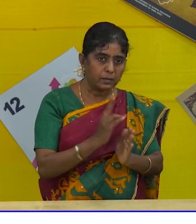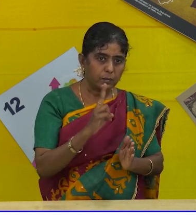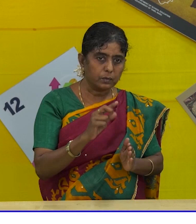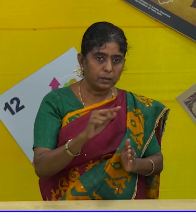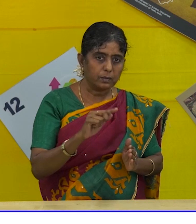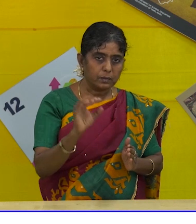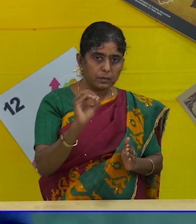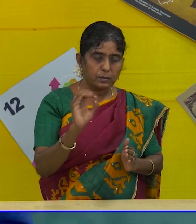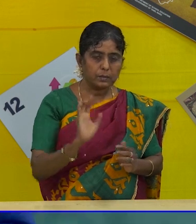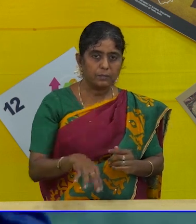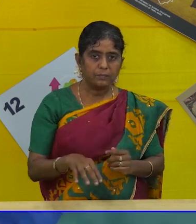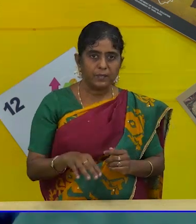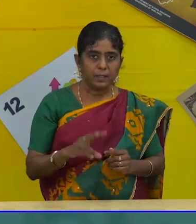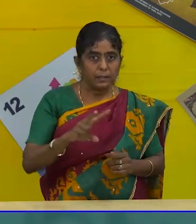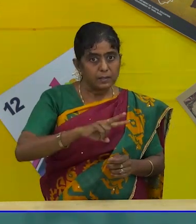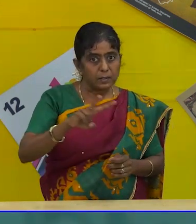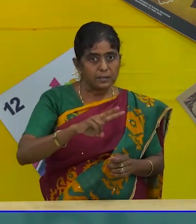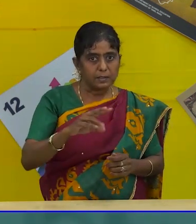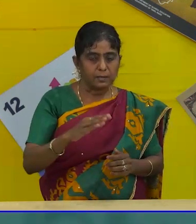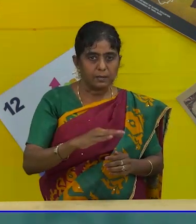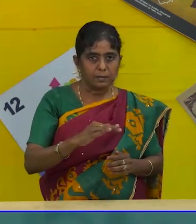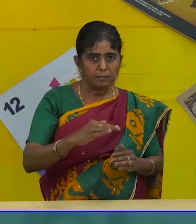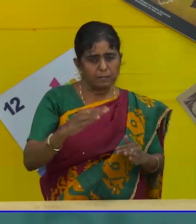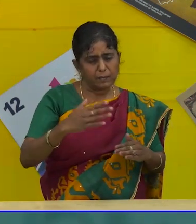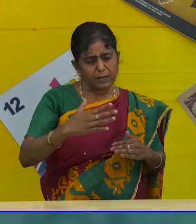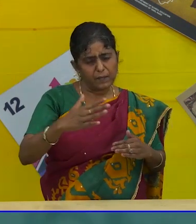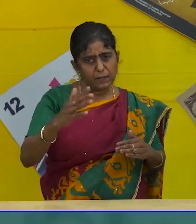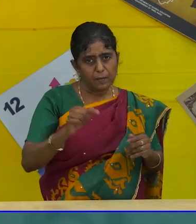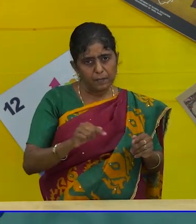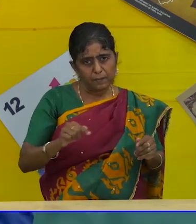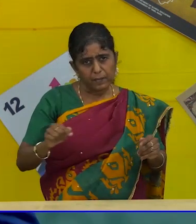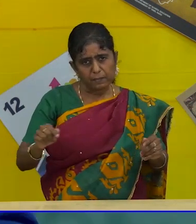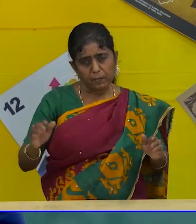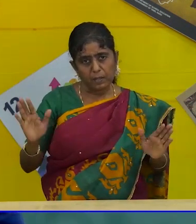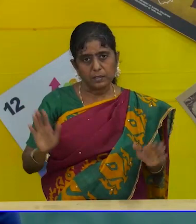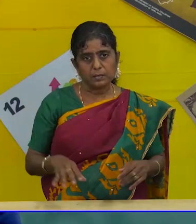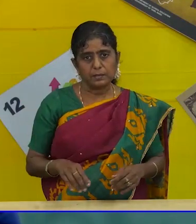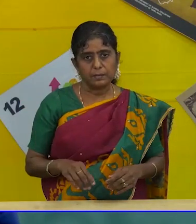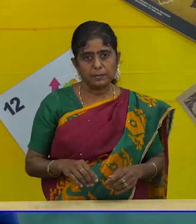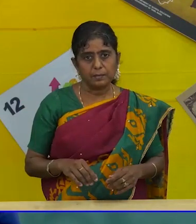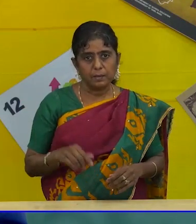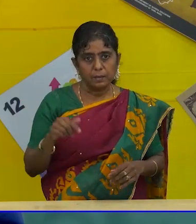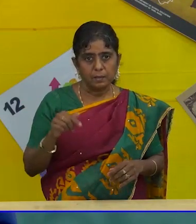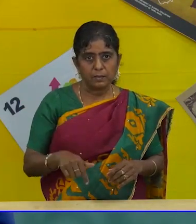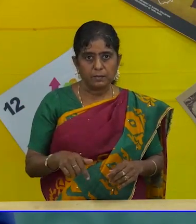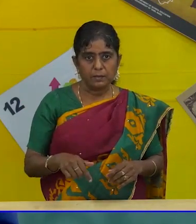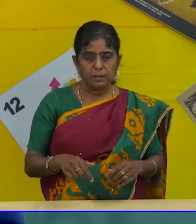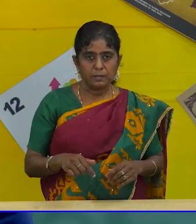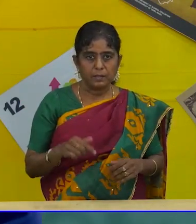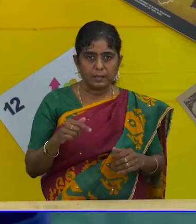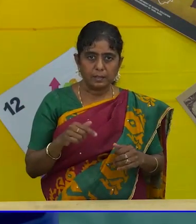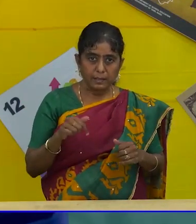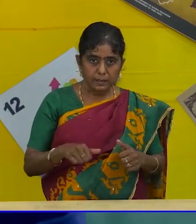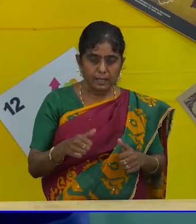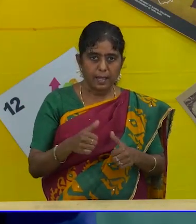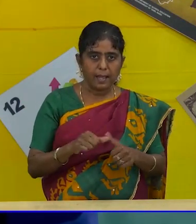0. So these two straight lines having many point of contact, infinite number of point of contact. So you should have